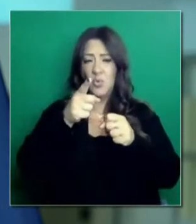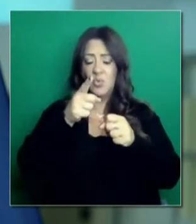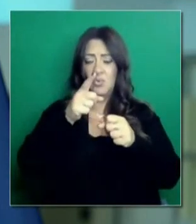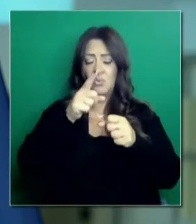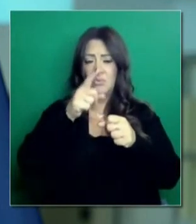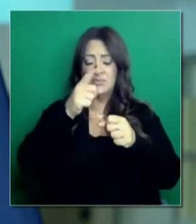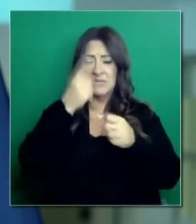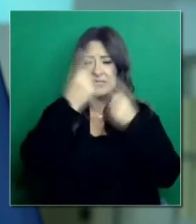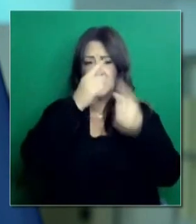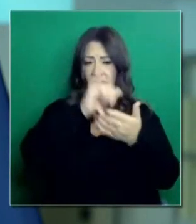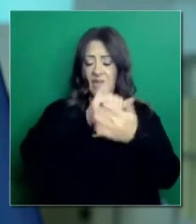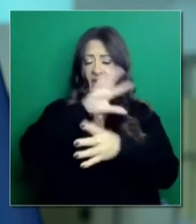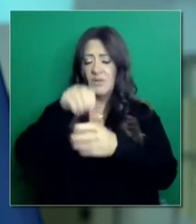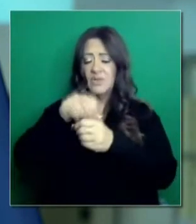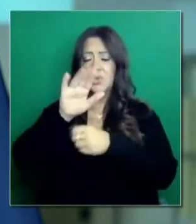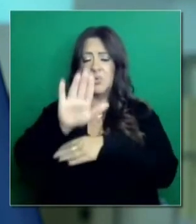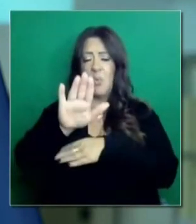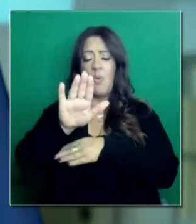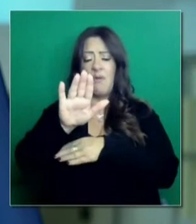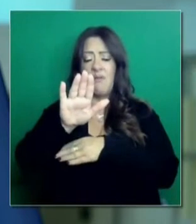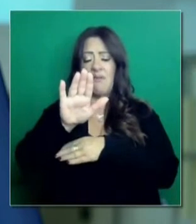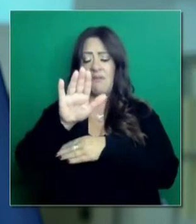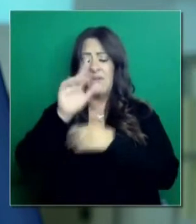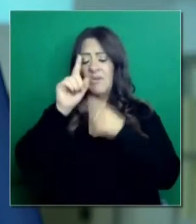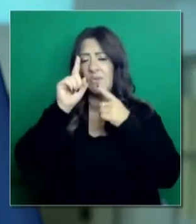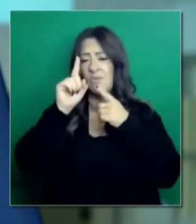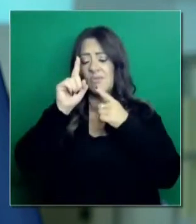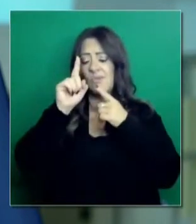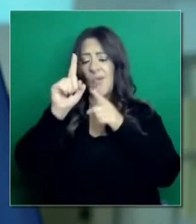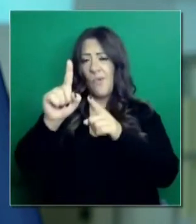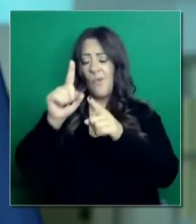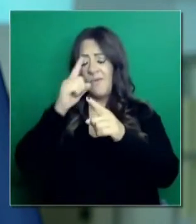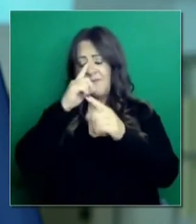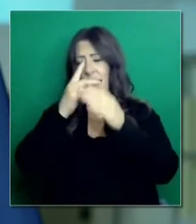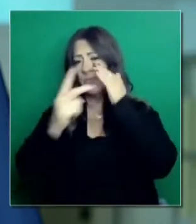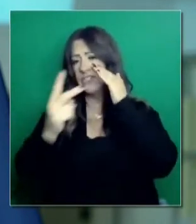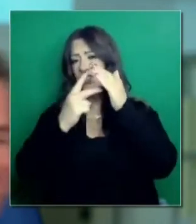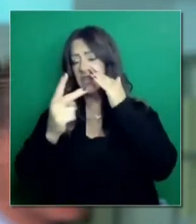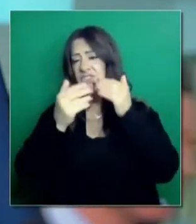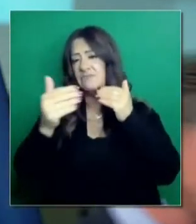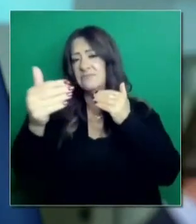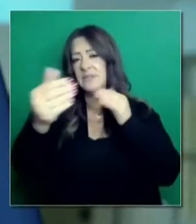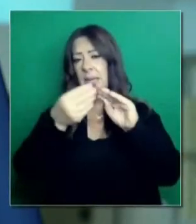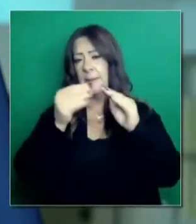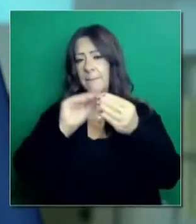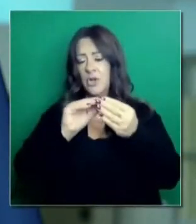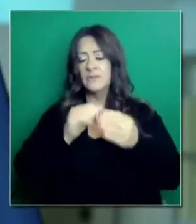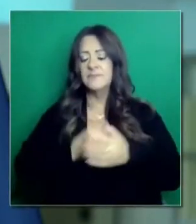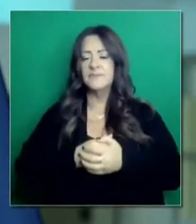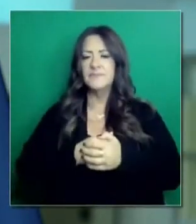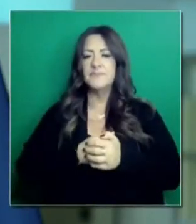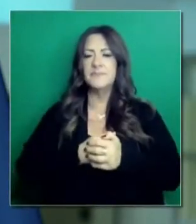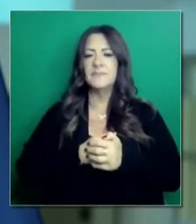already halfway up here, eager to answer your question in nuance and specificity. Doctor?